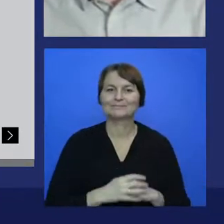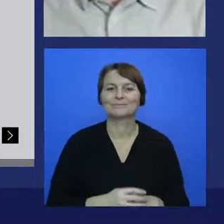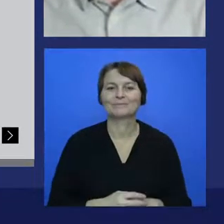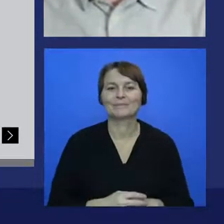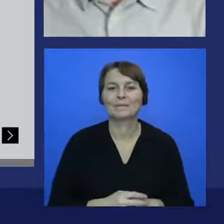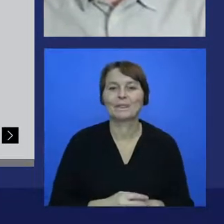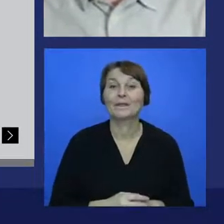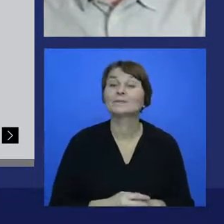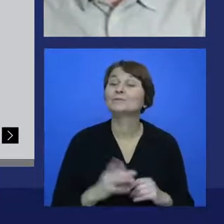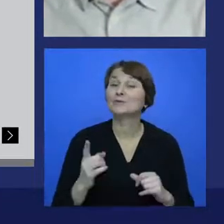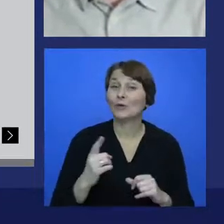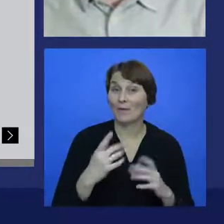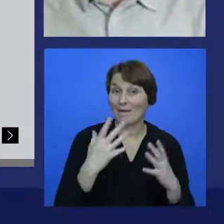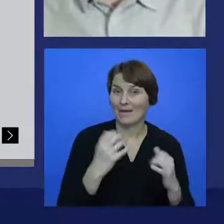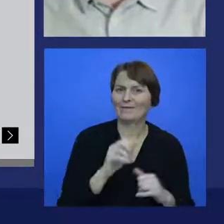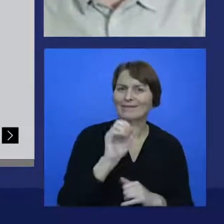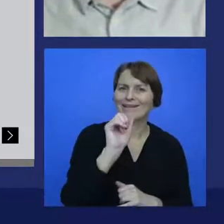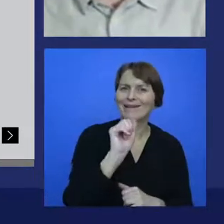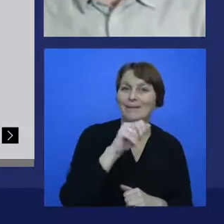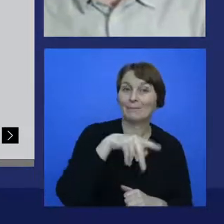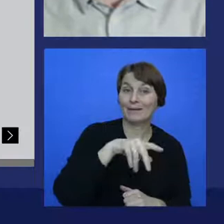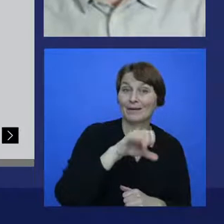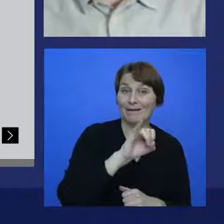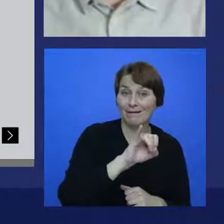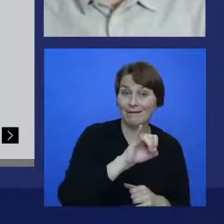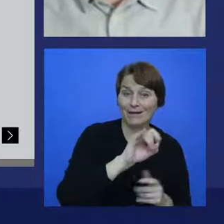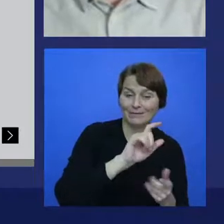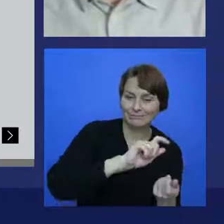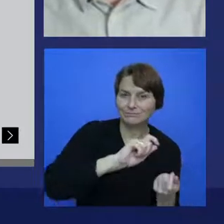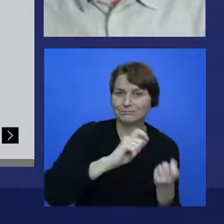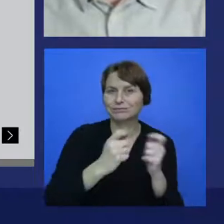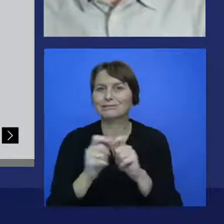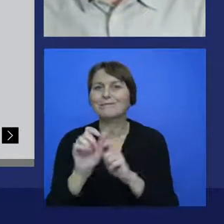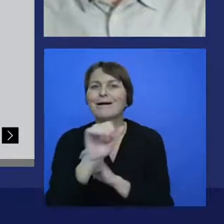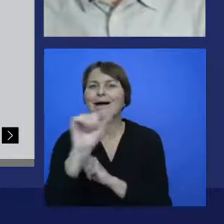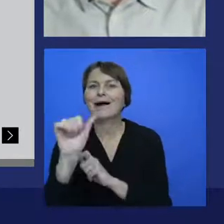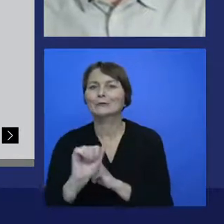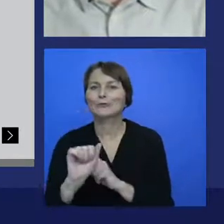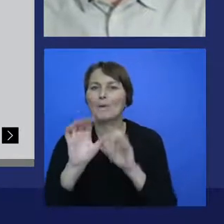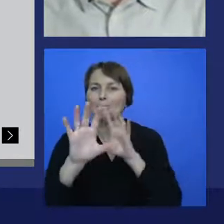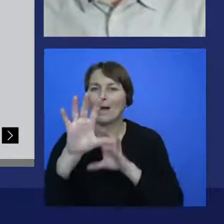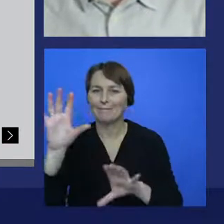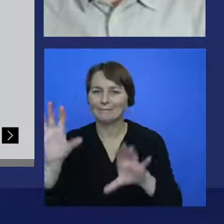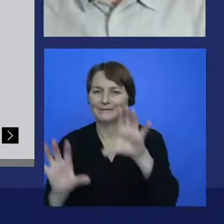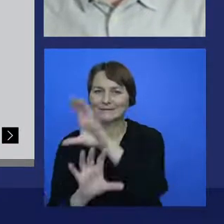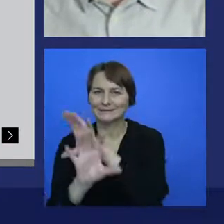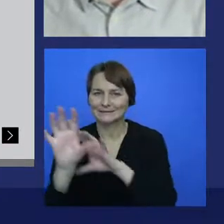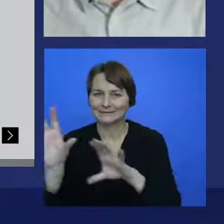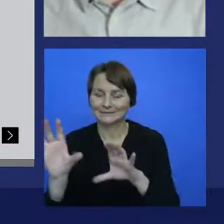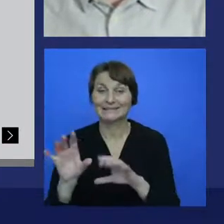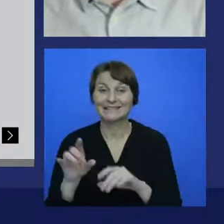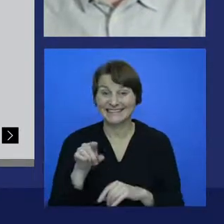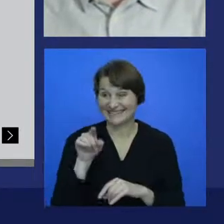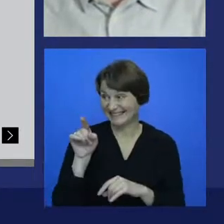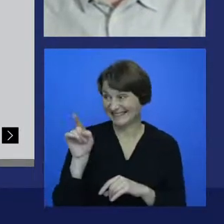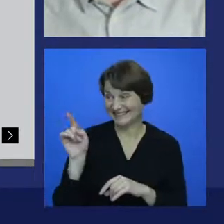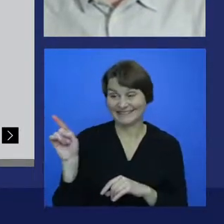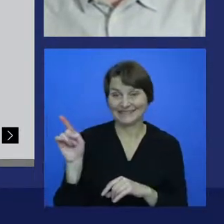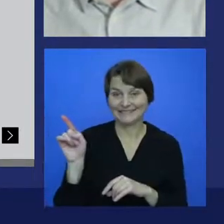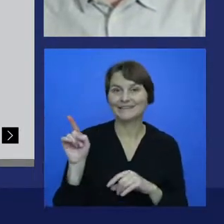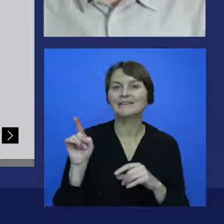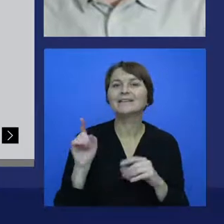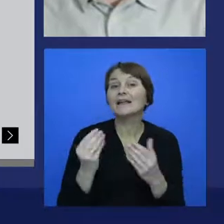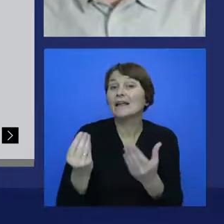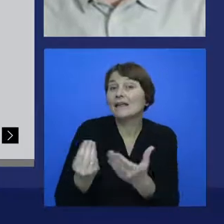Azure Maps was actually generate this 3D model of the building. So this is the same information and we're able to